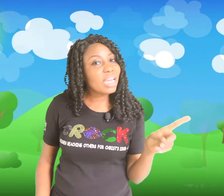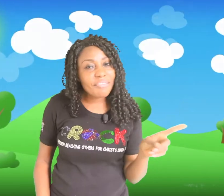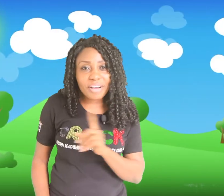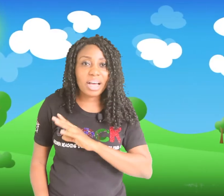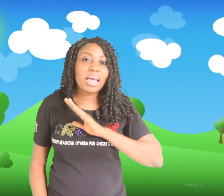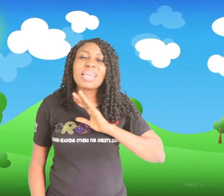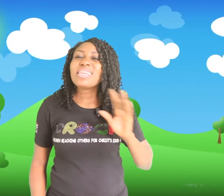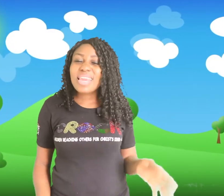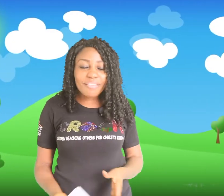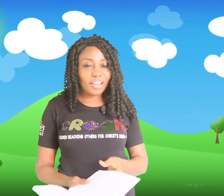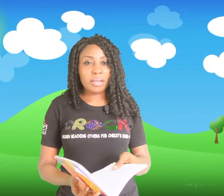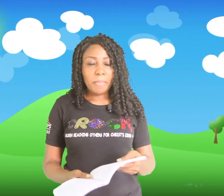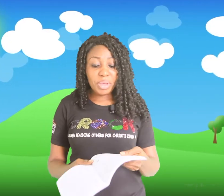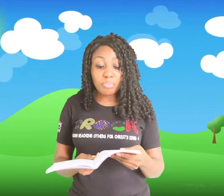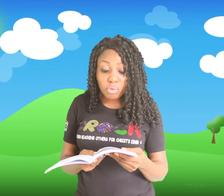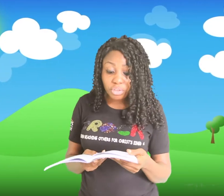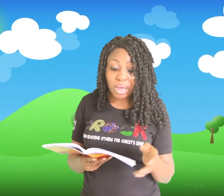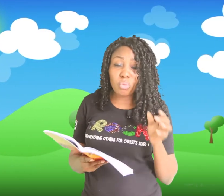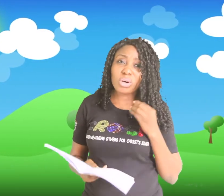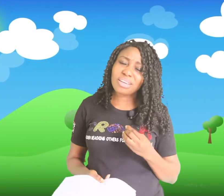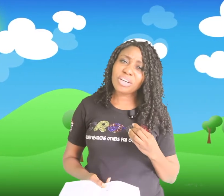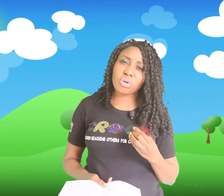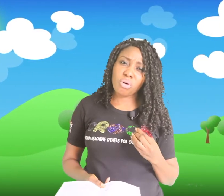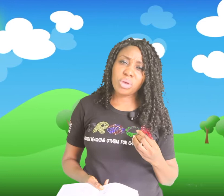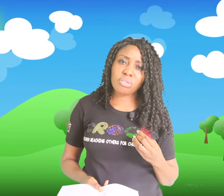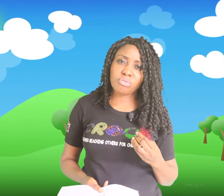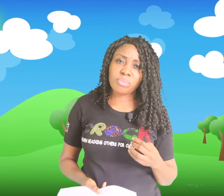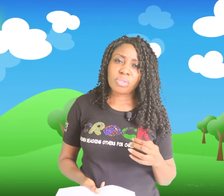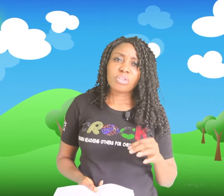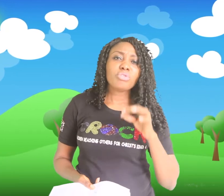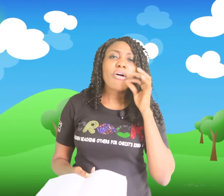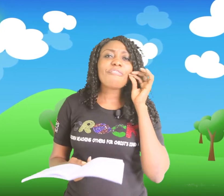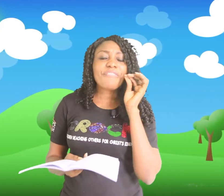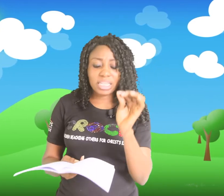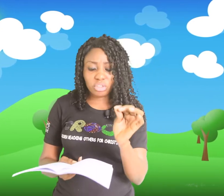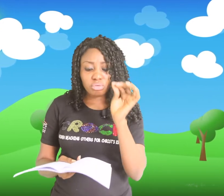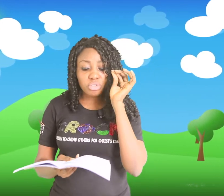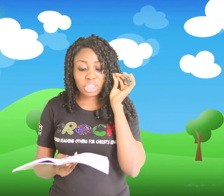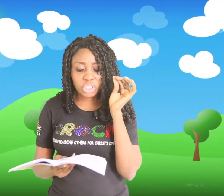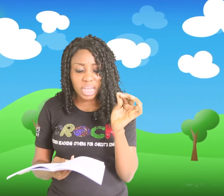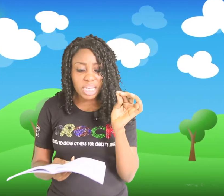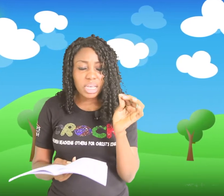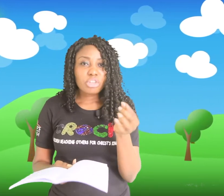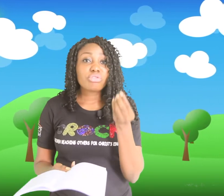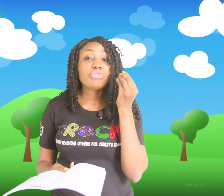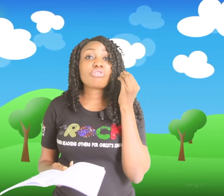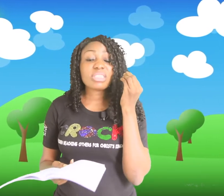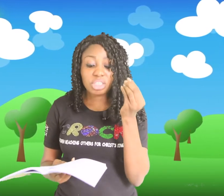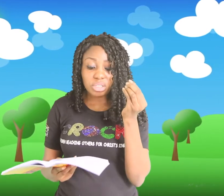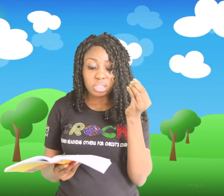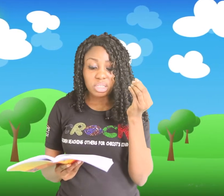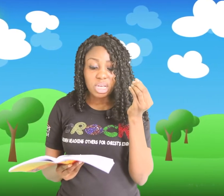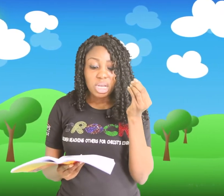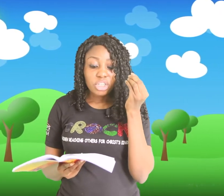should never be moved by whatever you're going through. Your faith should not shake. You should